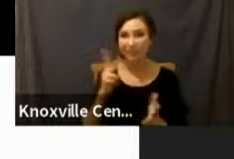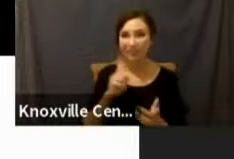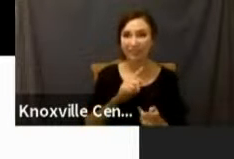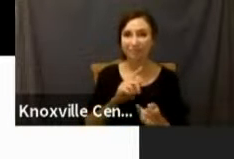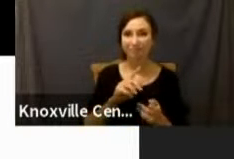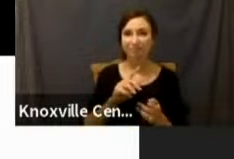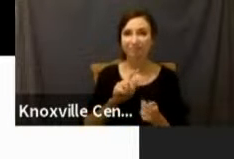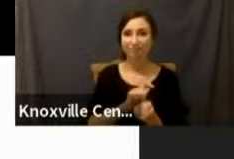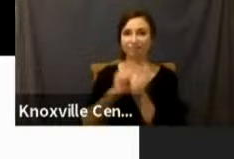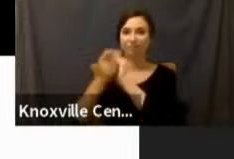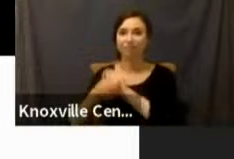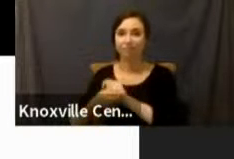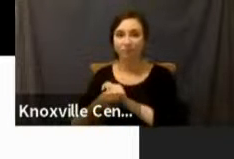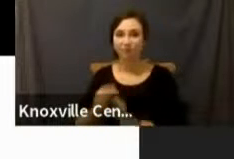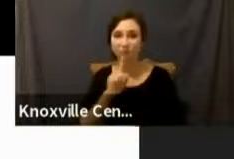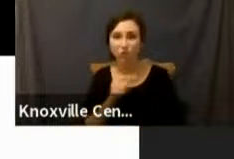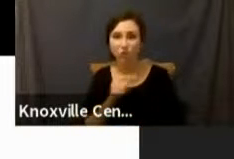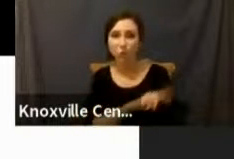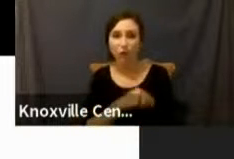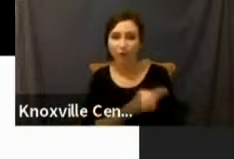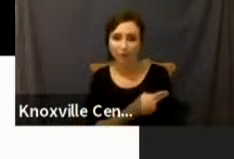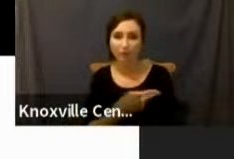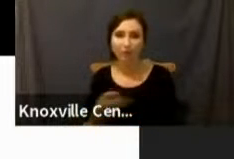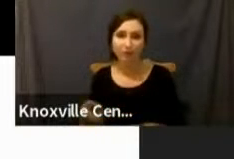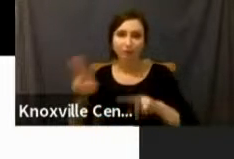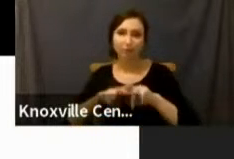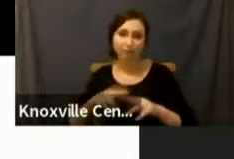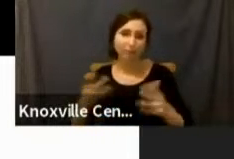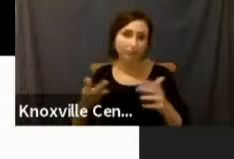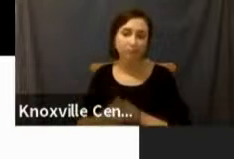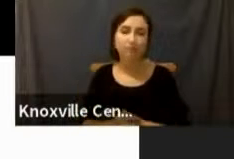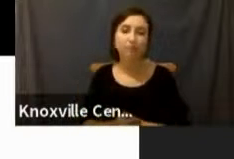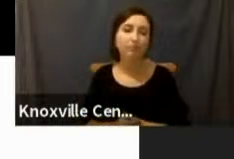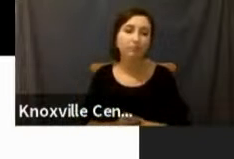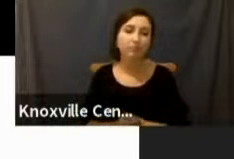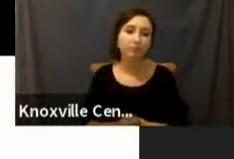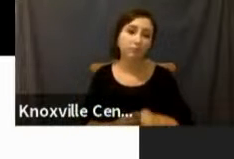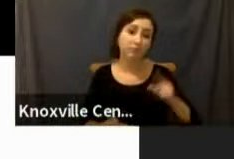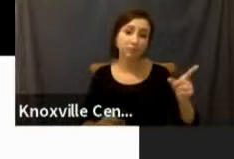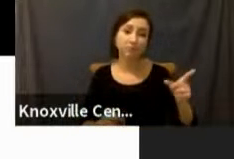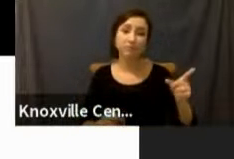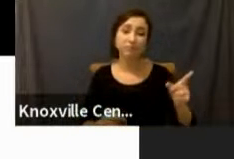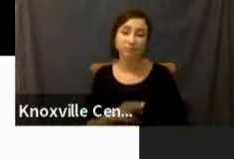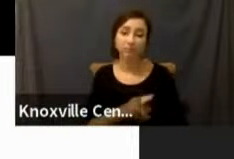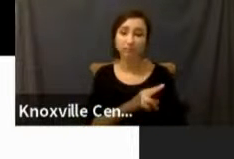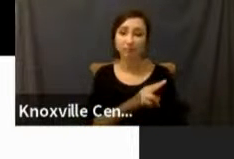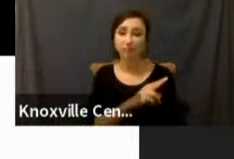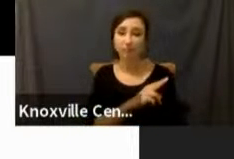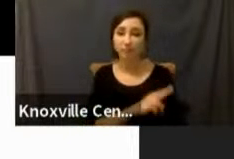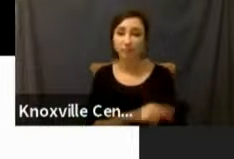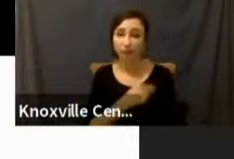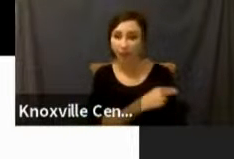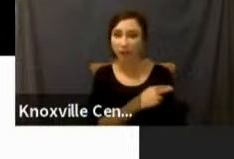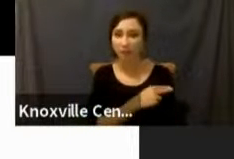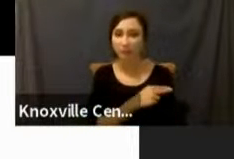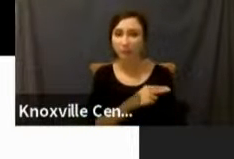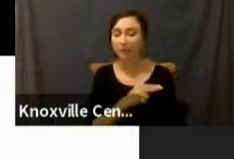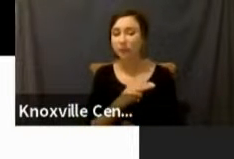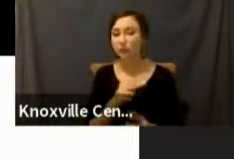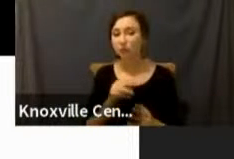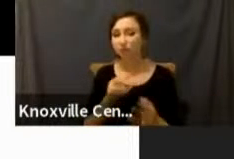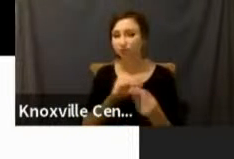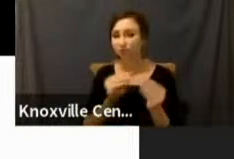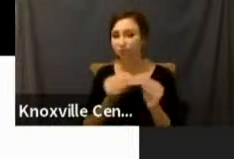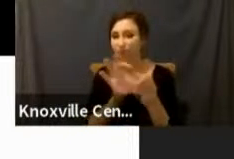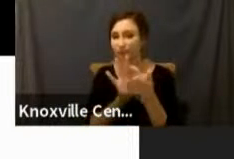true hospitalization spike. Next slide, please. So this is our hospital census across the THA Knoxville